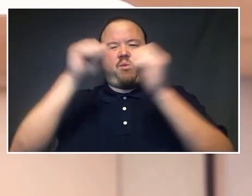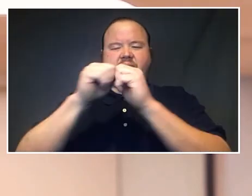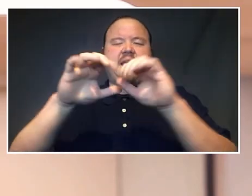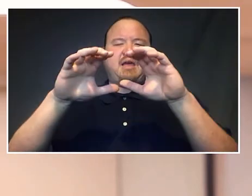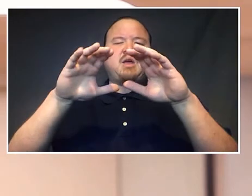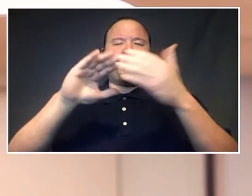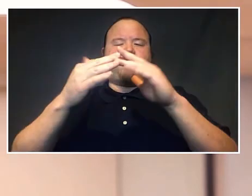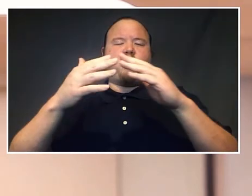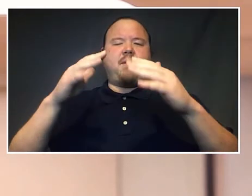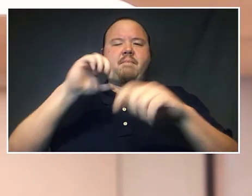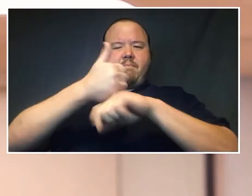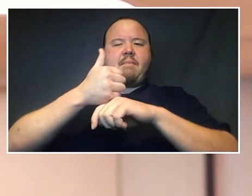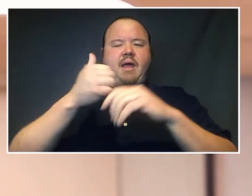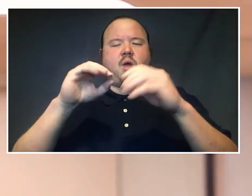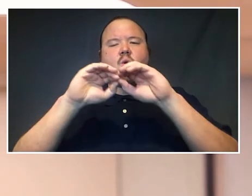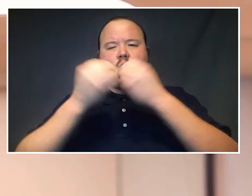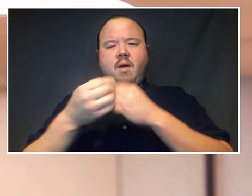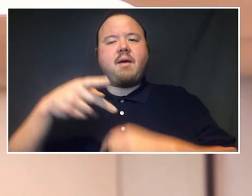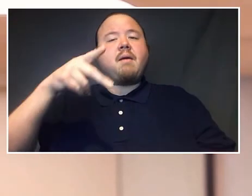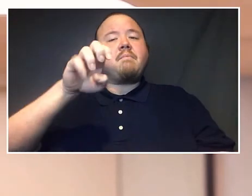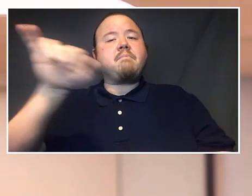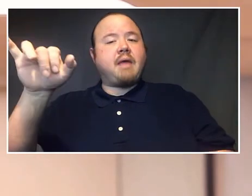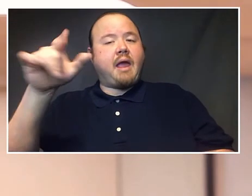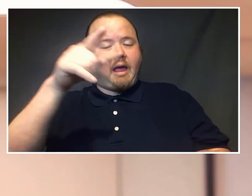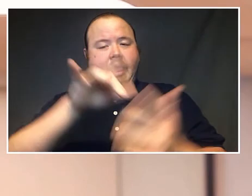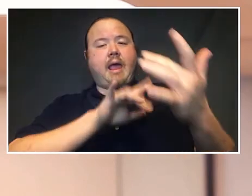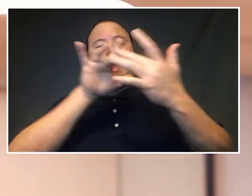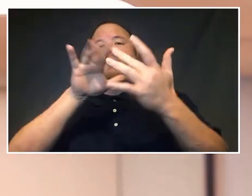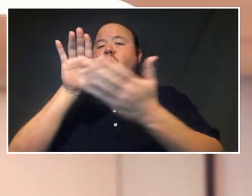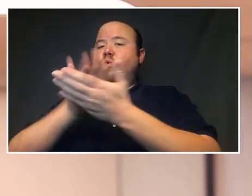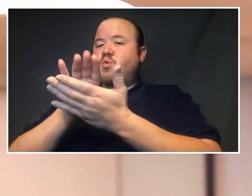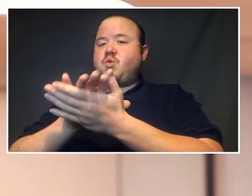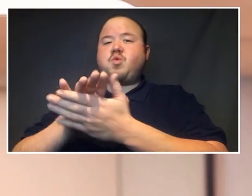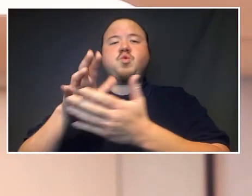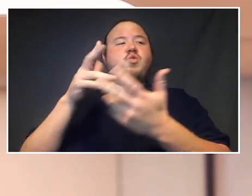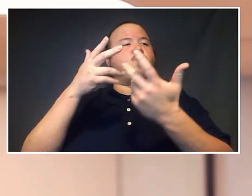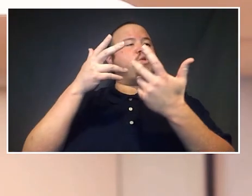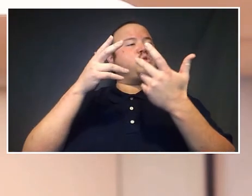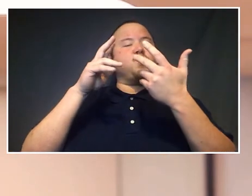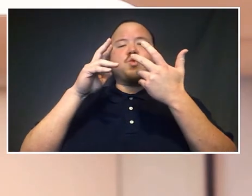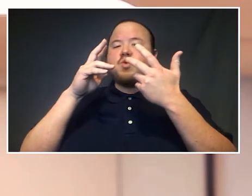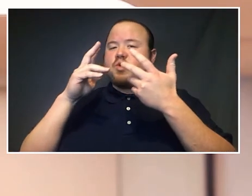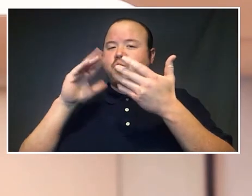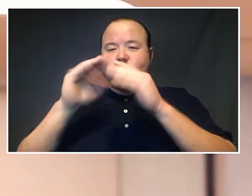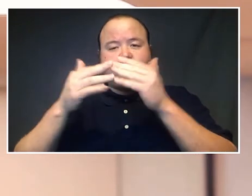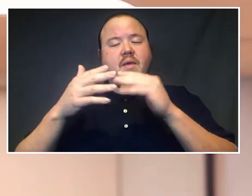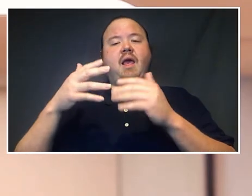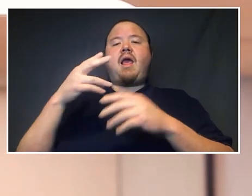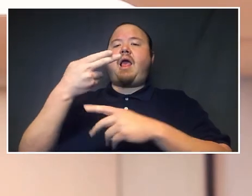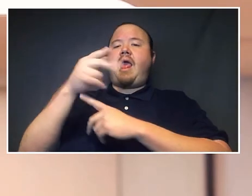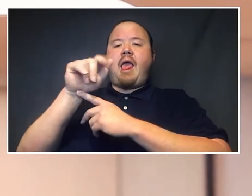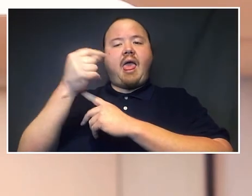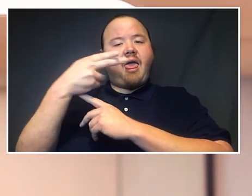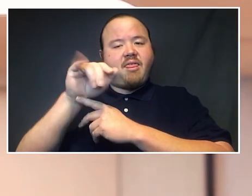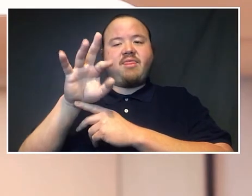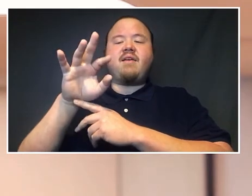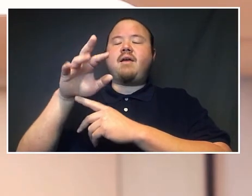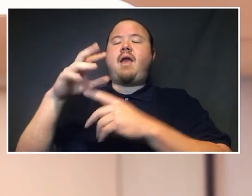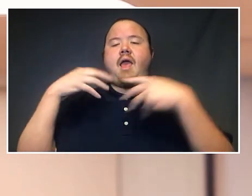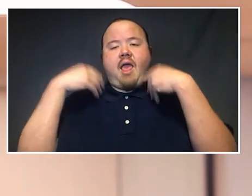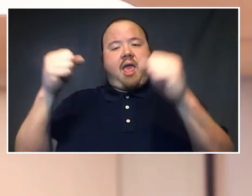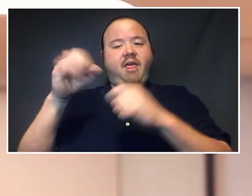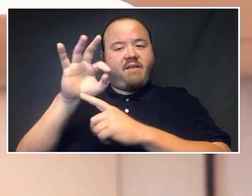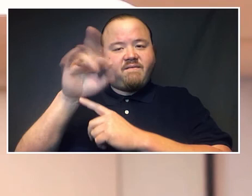organizations. PEI offers outreach at schools, community events, and health fairs that teaches the community about Each Mind Matters, Know